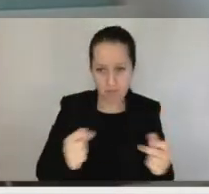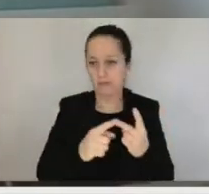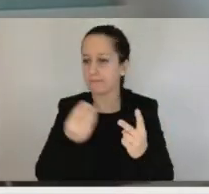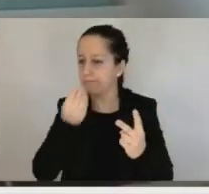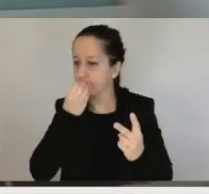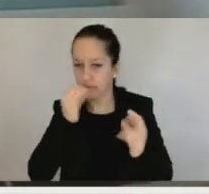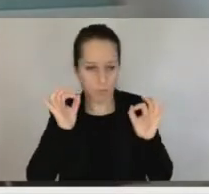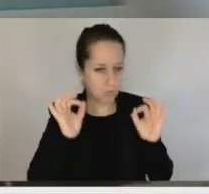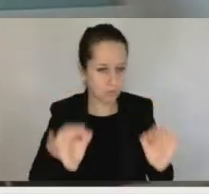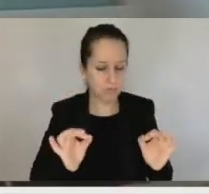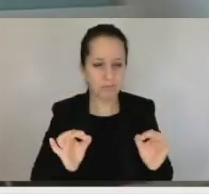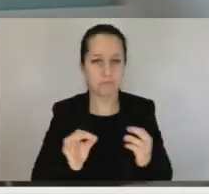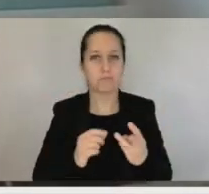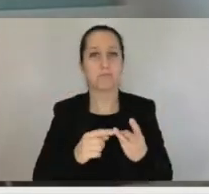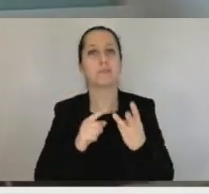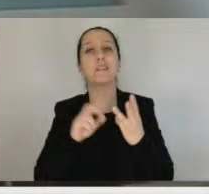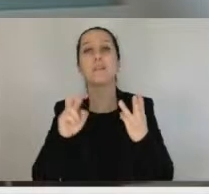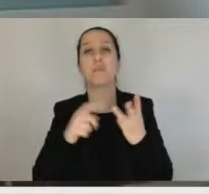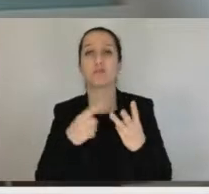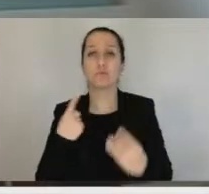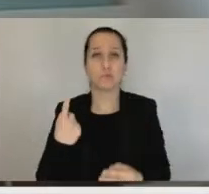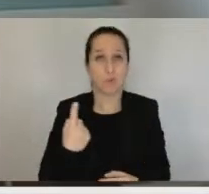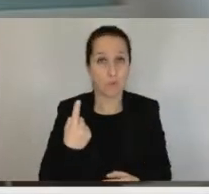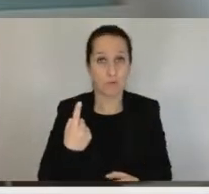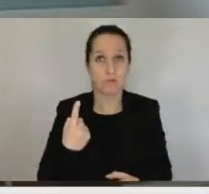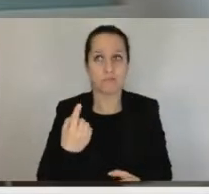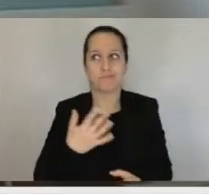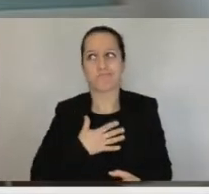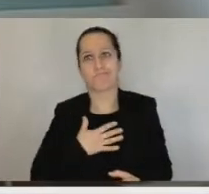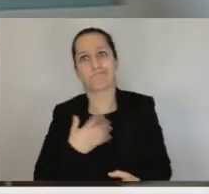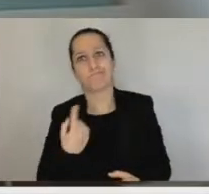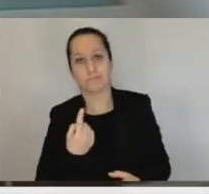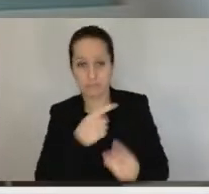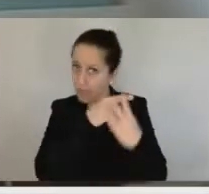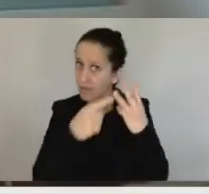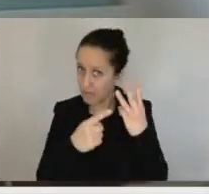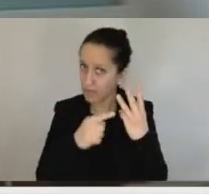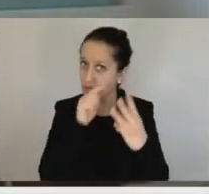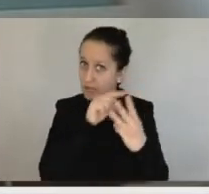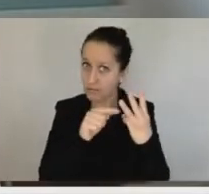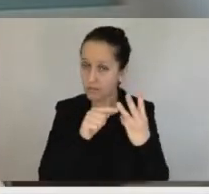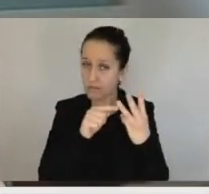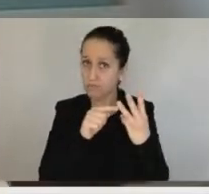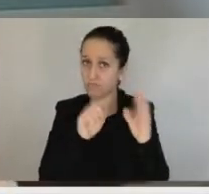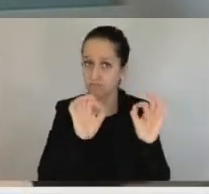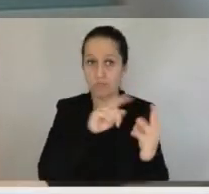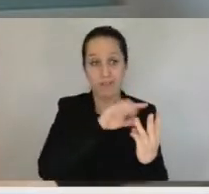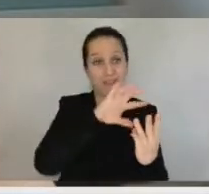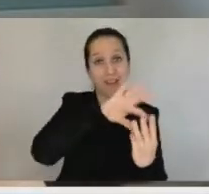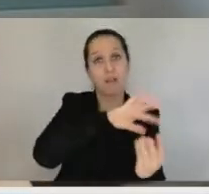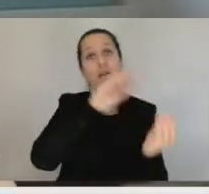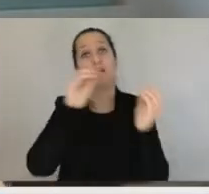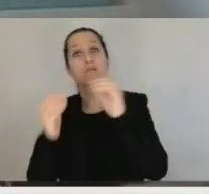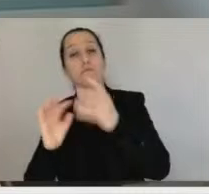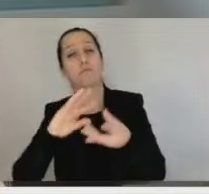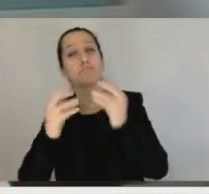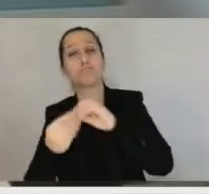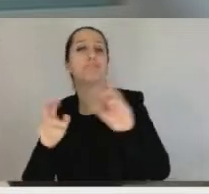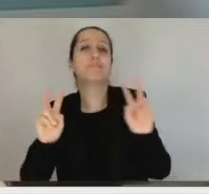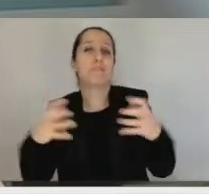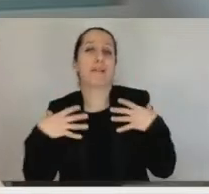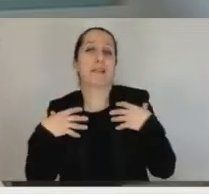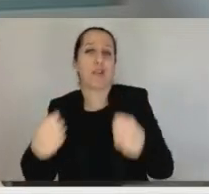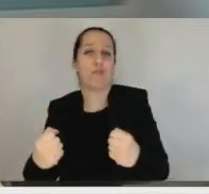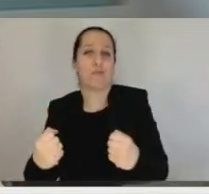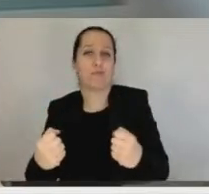are determinants of health. So when health comes forth, it's probably because people are